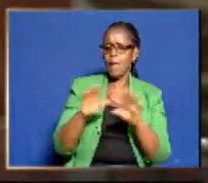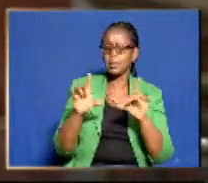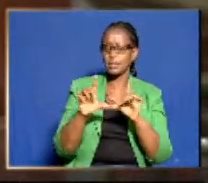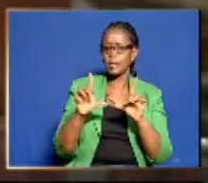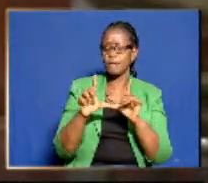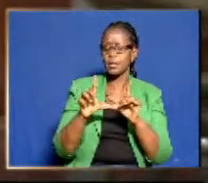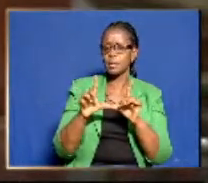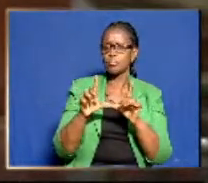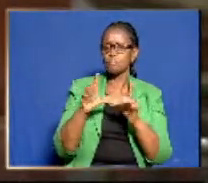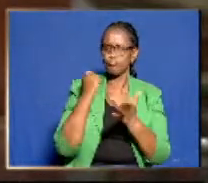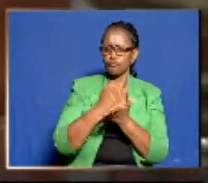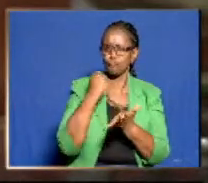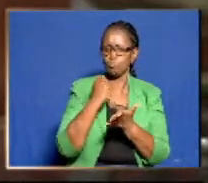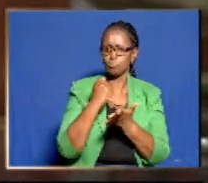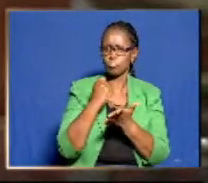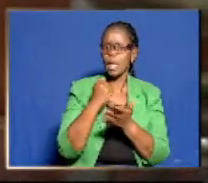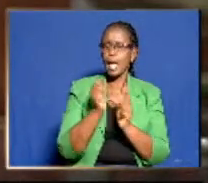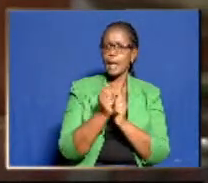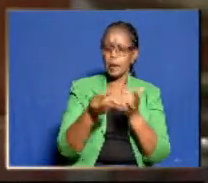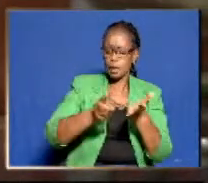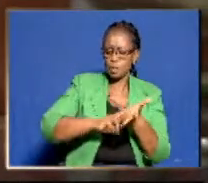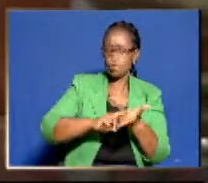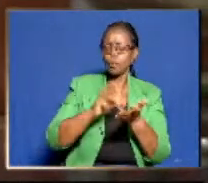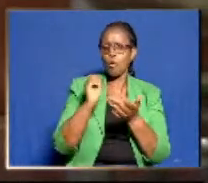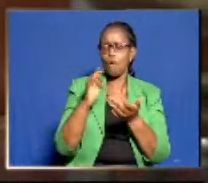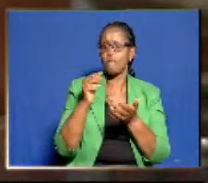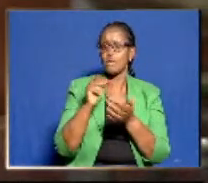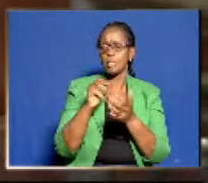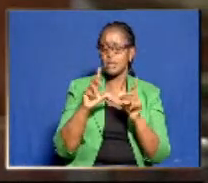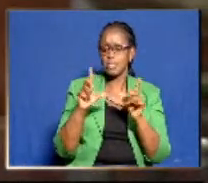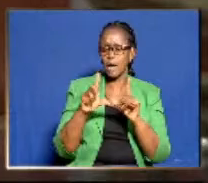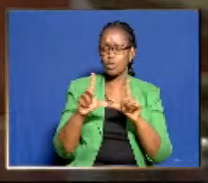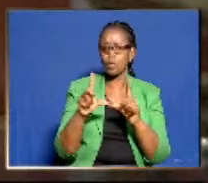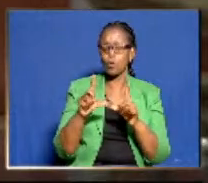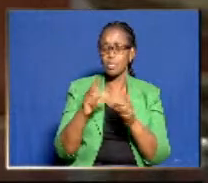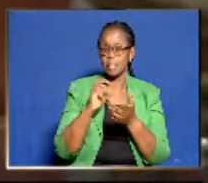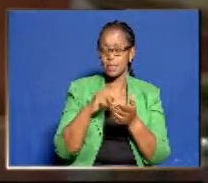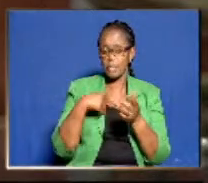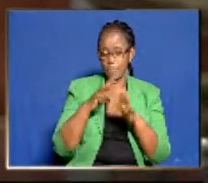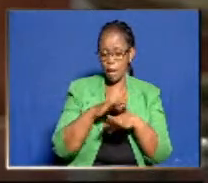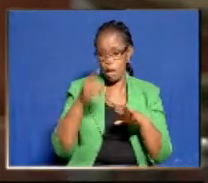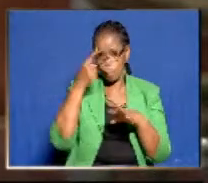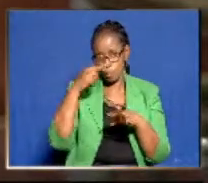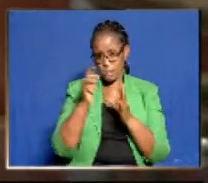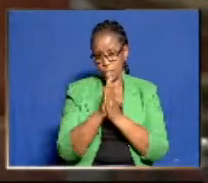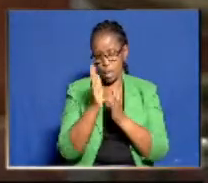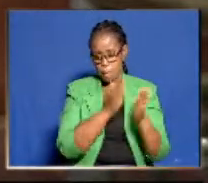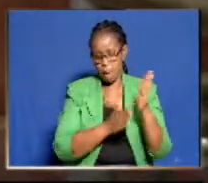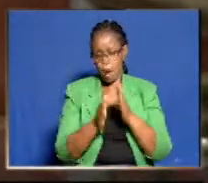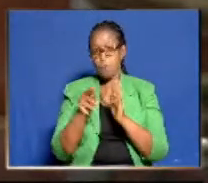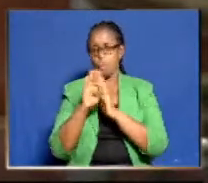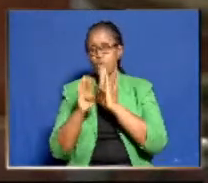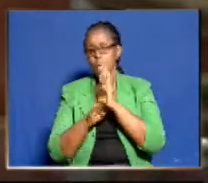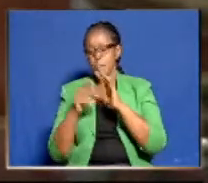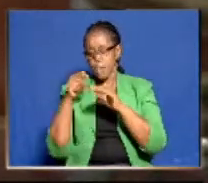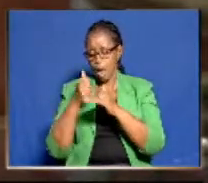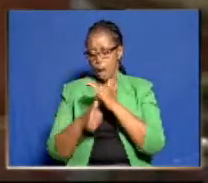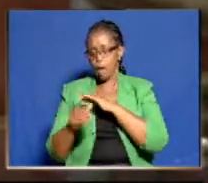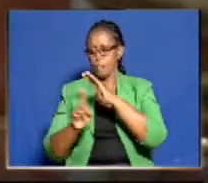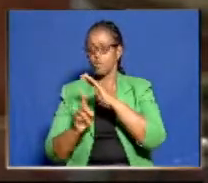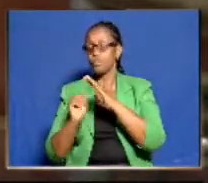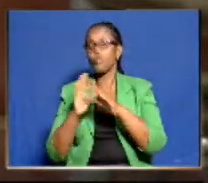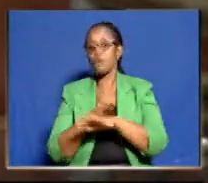title deeds in the land policy and planning program in the Ministry of Lands